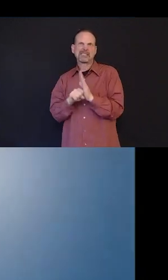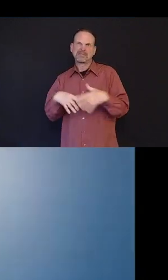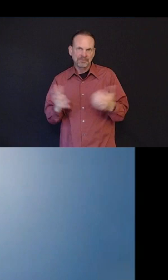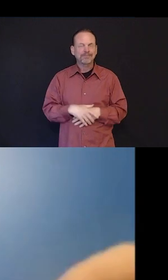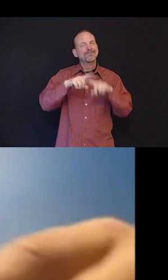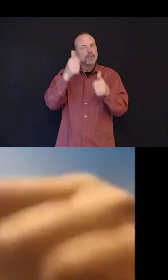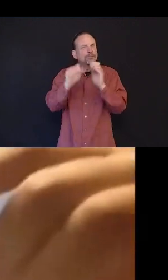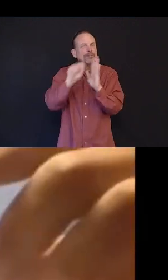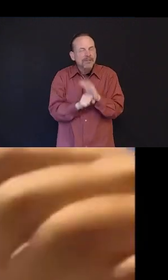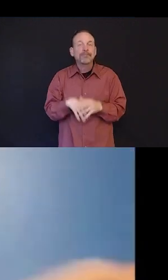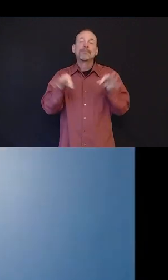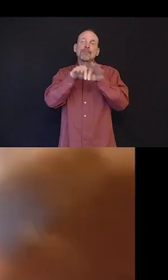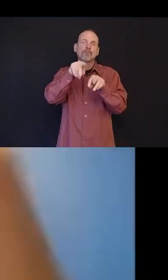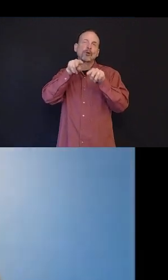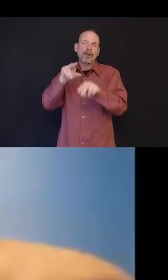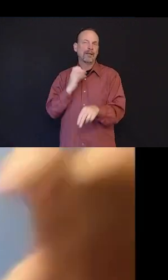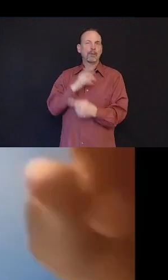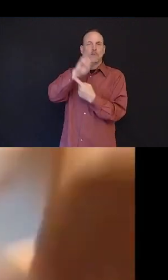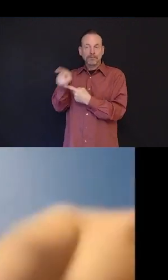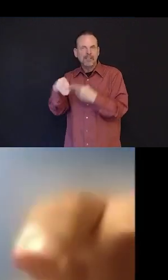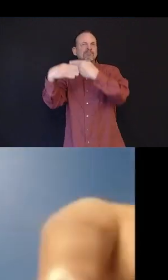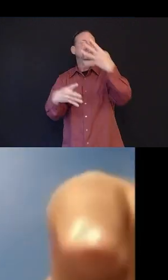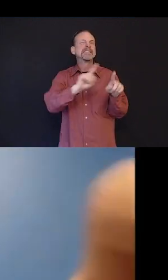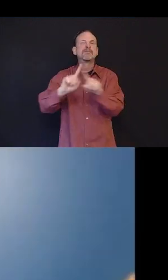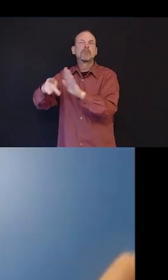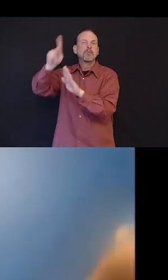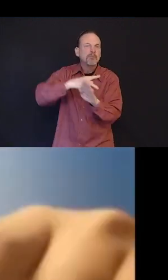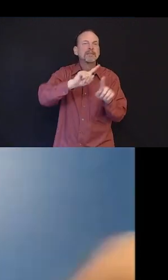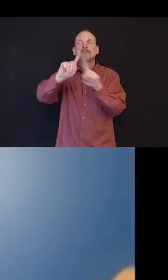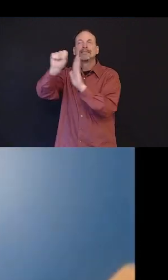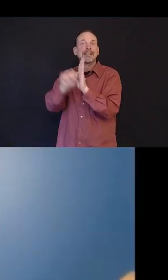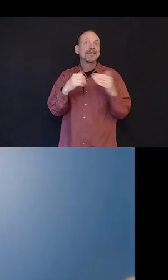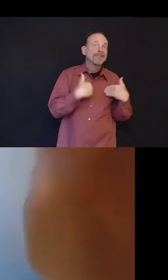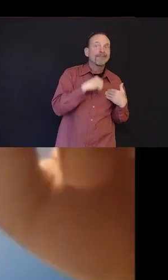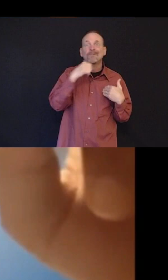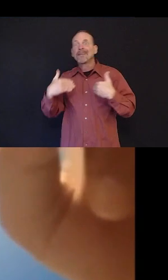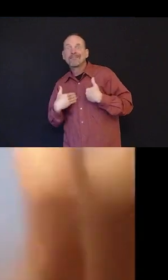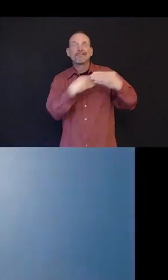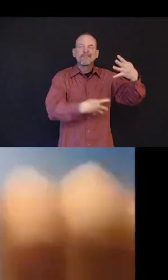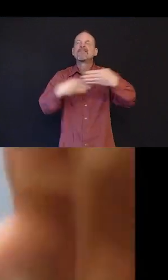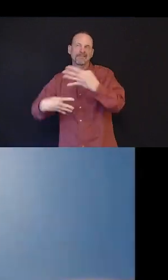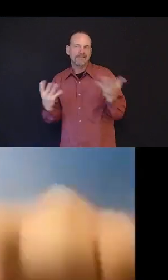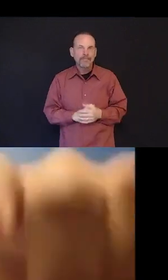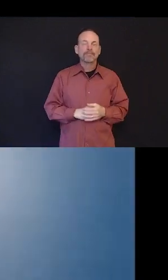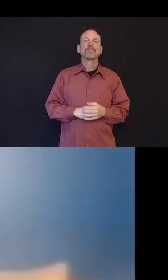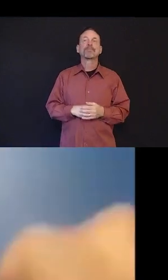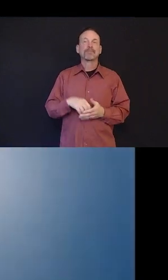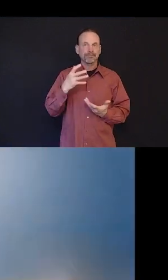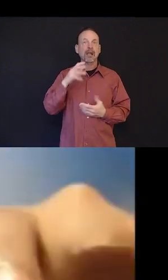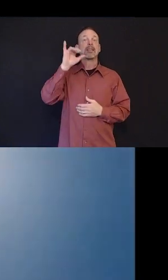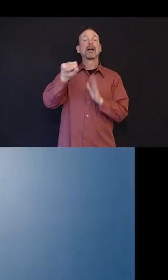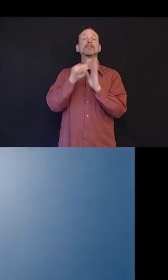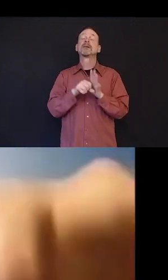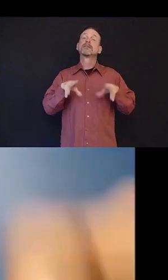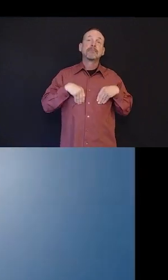It depends on the state though. So again, going back to our ABLE Today programs page and analyzing which